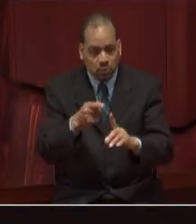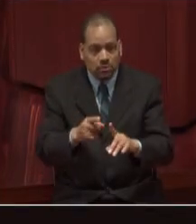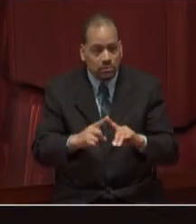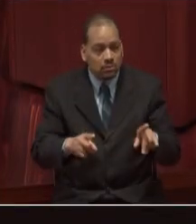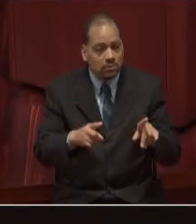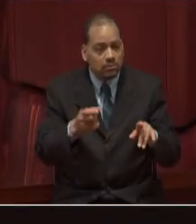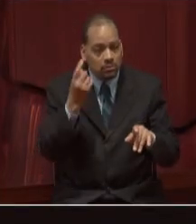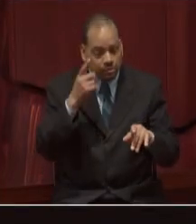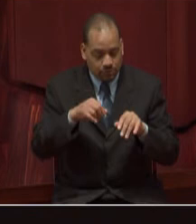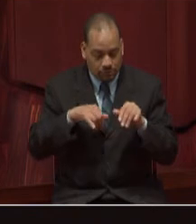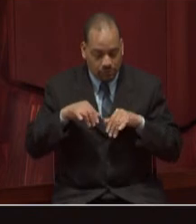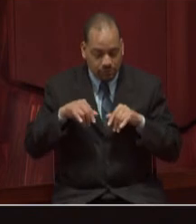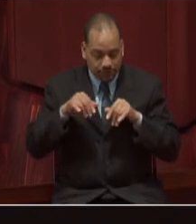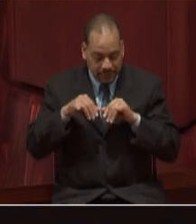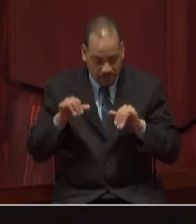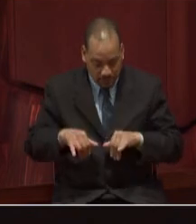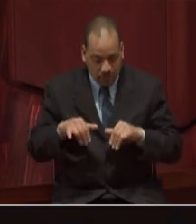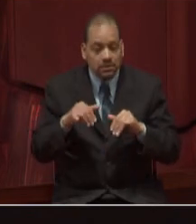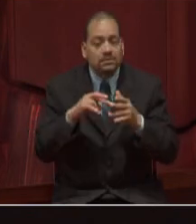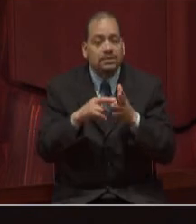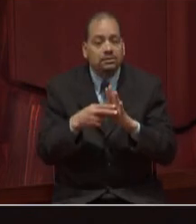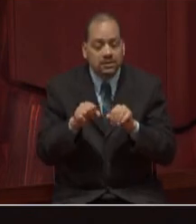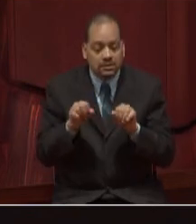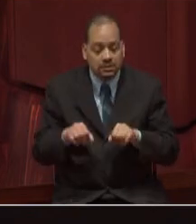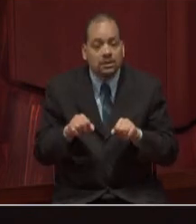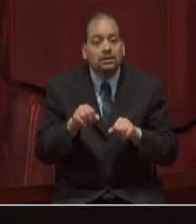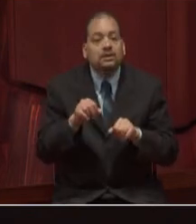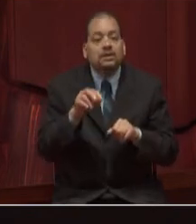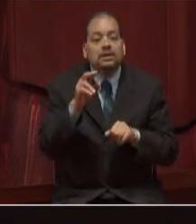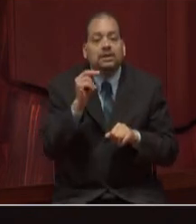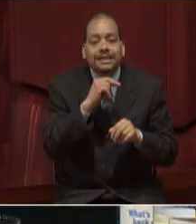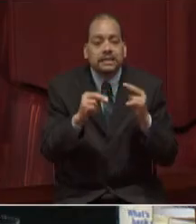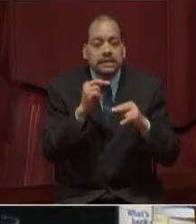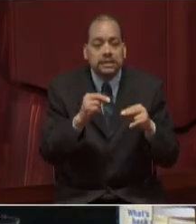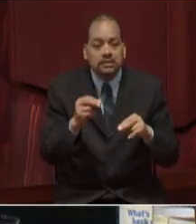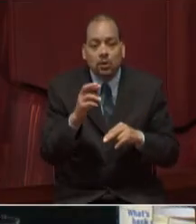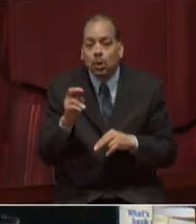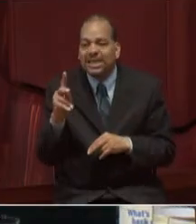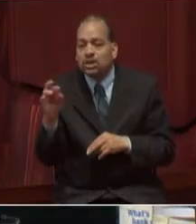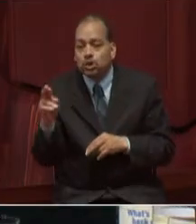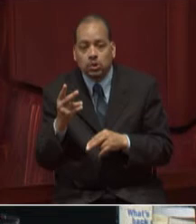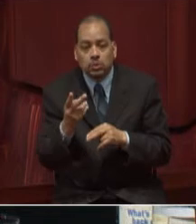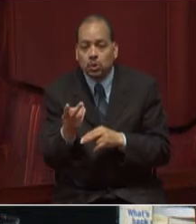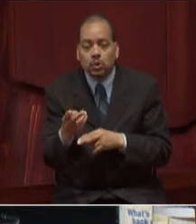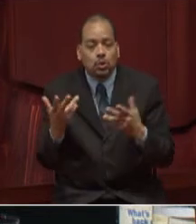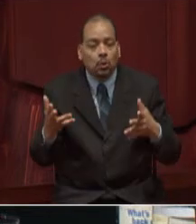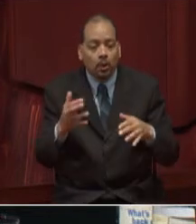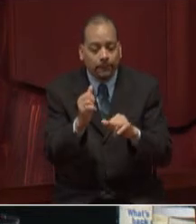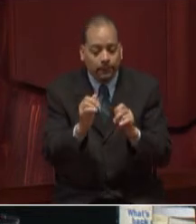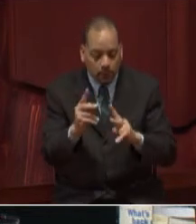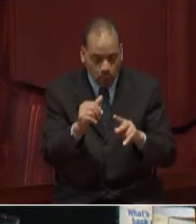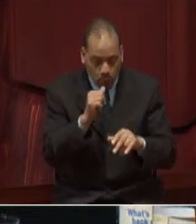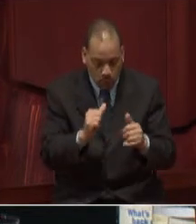point about it. Neither Nixon nor Kissinger wanted yes men or yes women, much fewer. They wanted honest